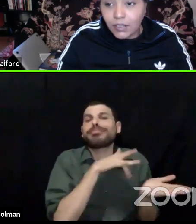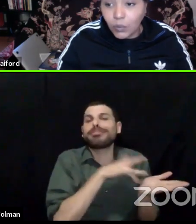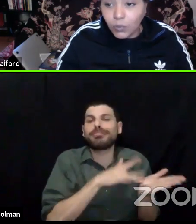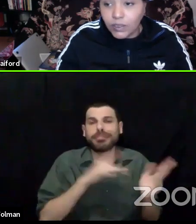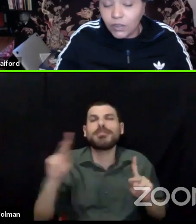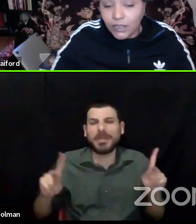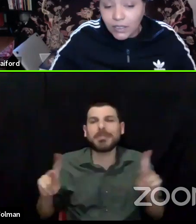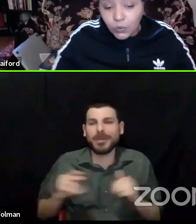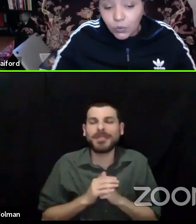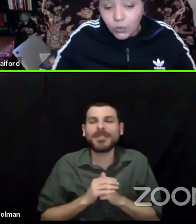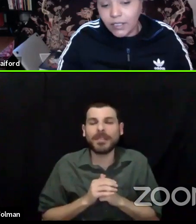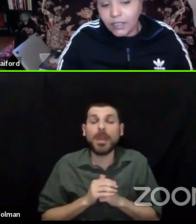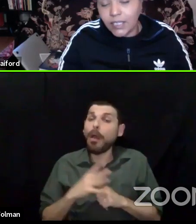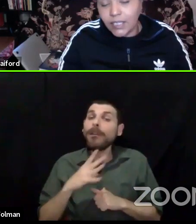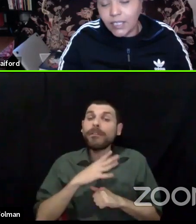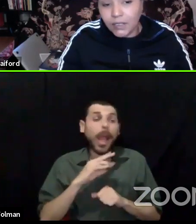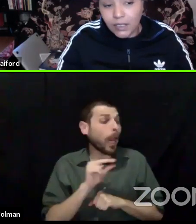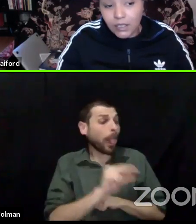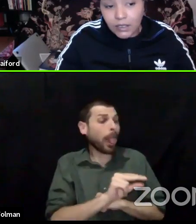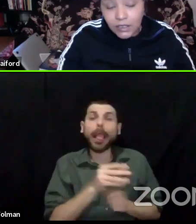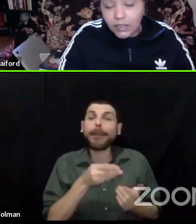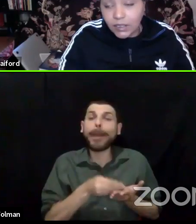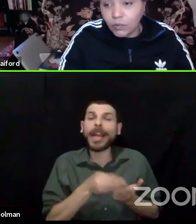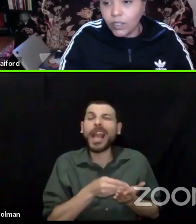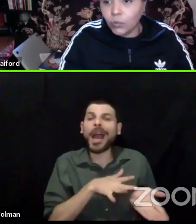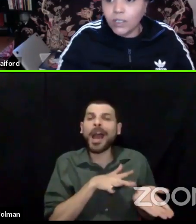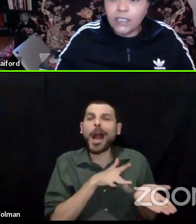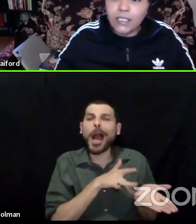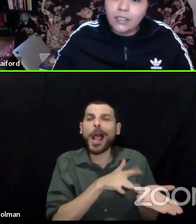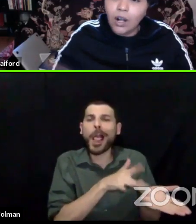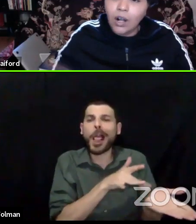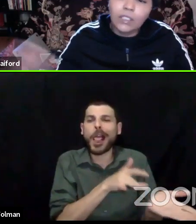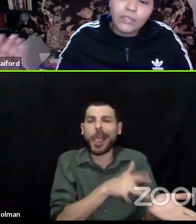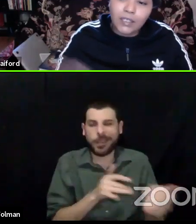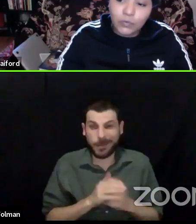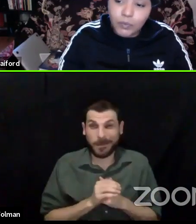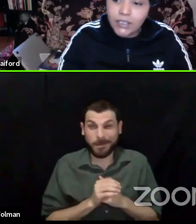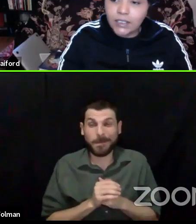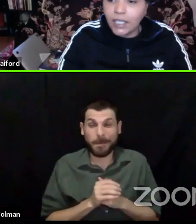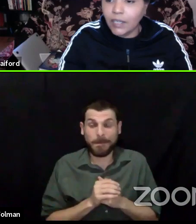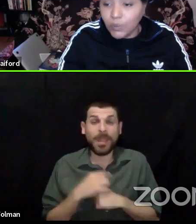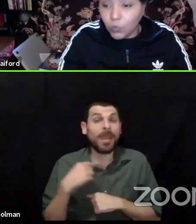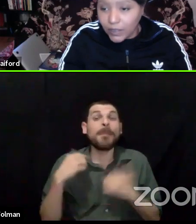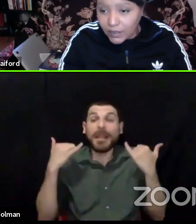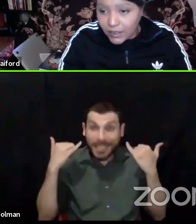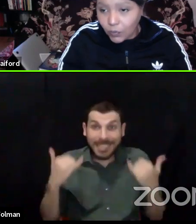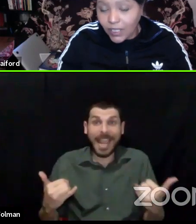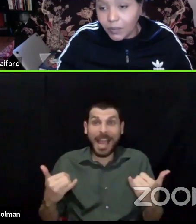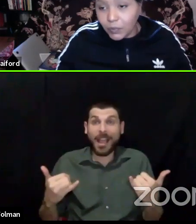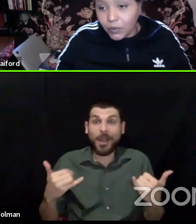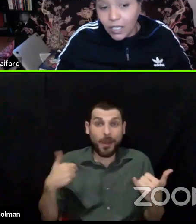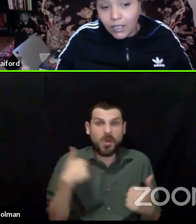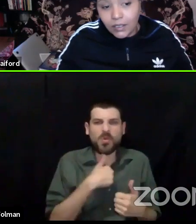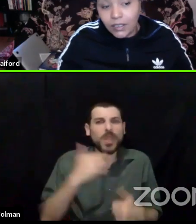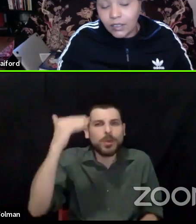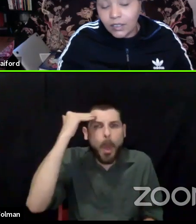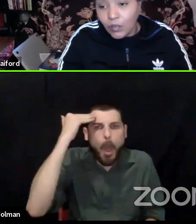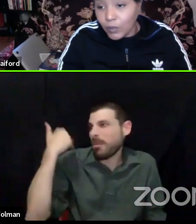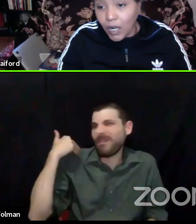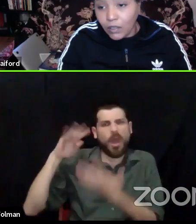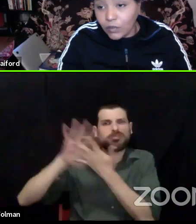So what we're doing is we've already established a system where we're getting all of that information every Wednesday. We have people clocking